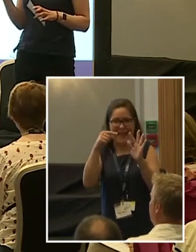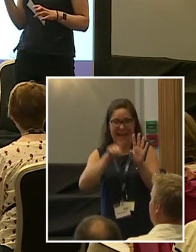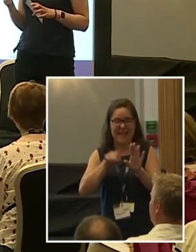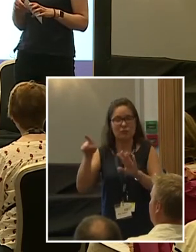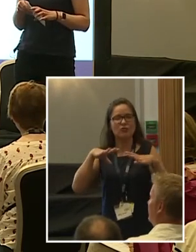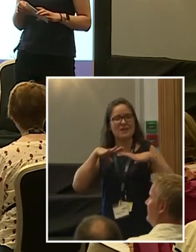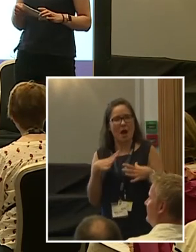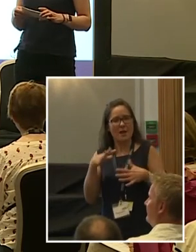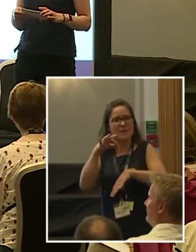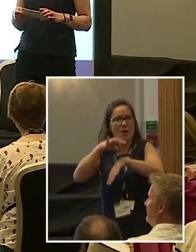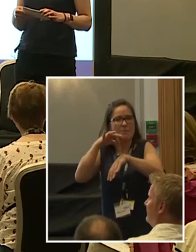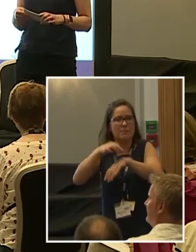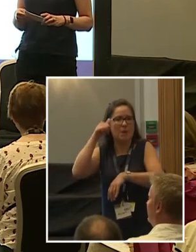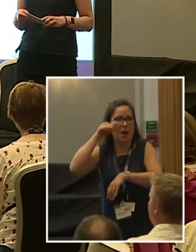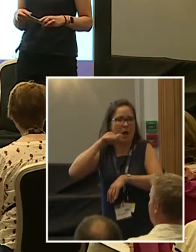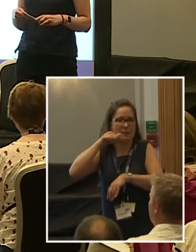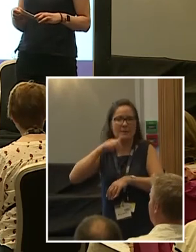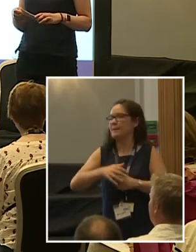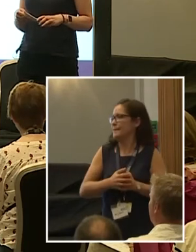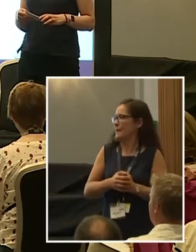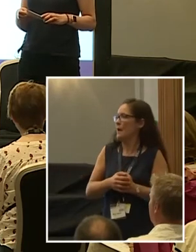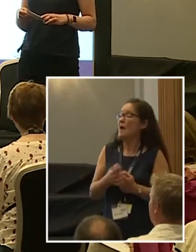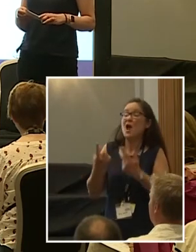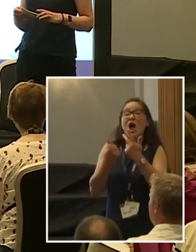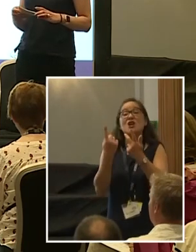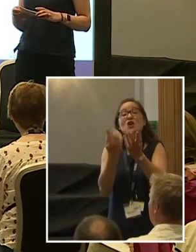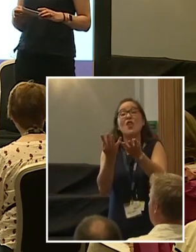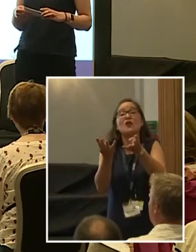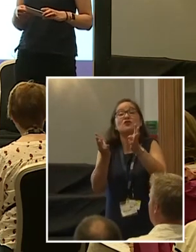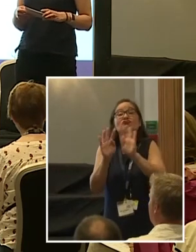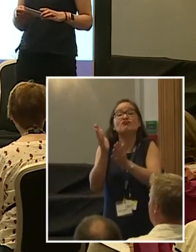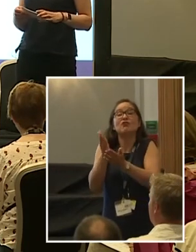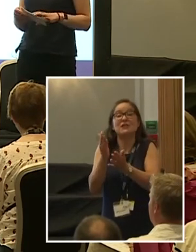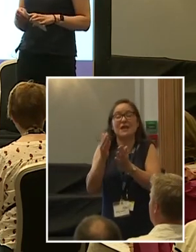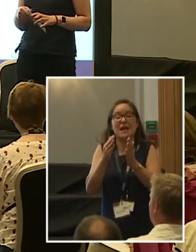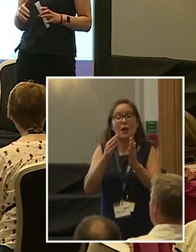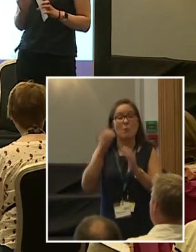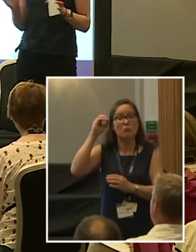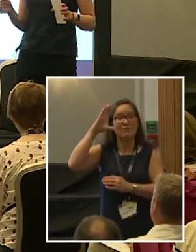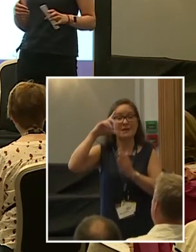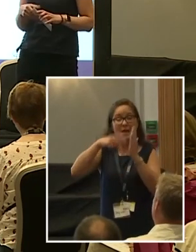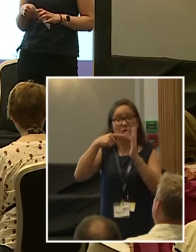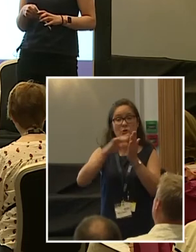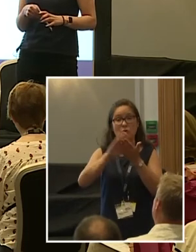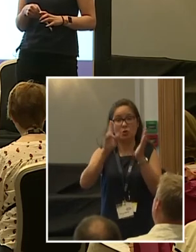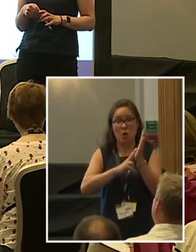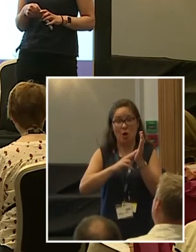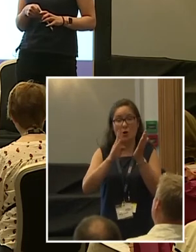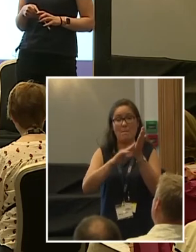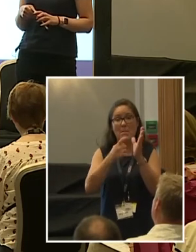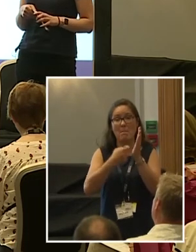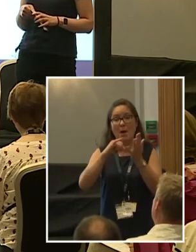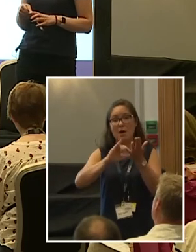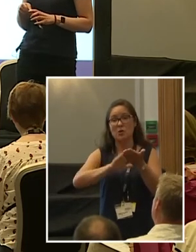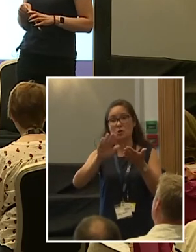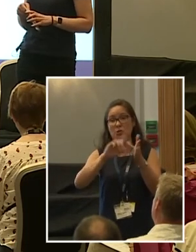also going to be joined online by another of our trustees, Professor John Marshall, who's conducted wide-ranging eye research over the course